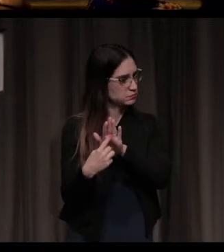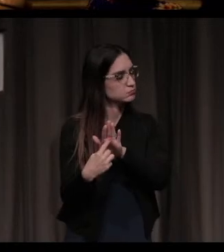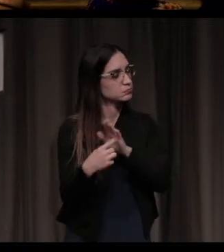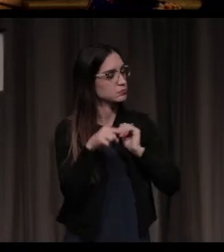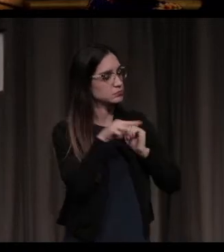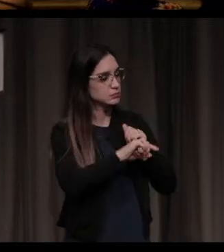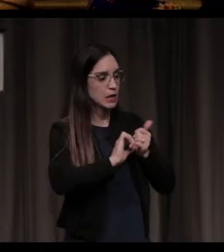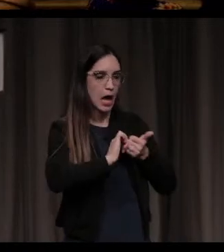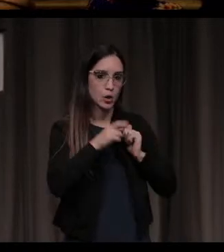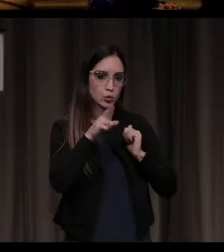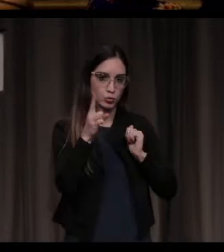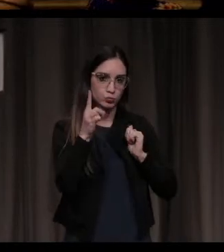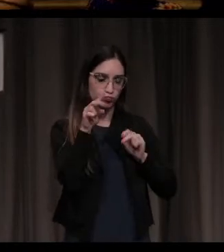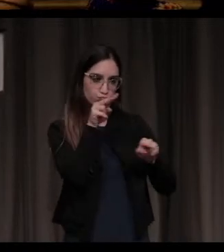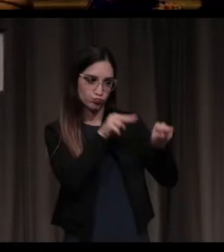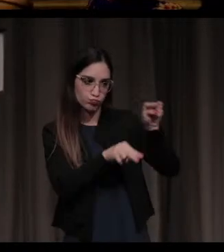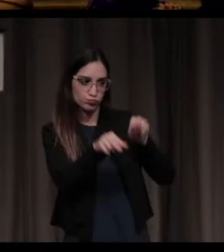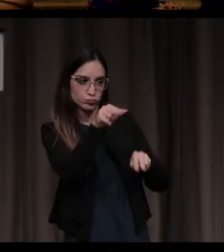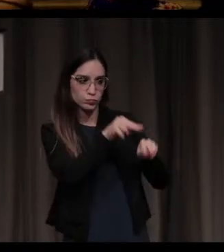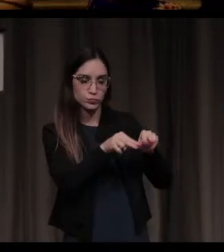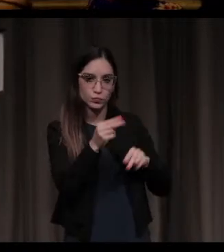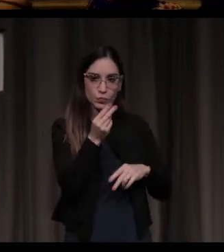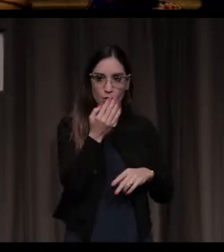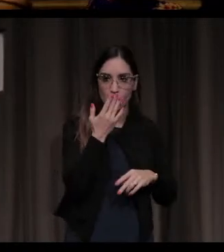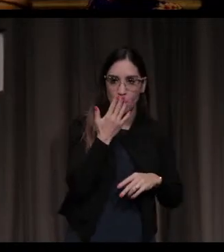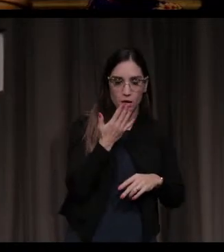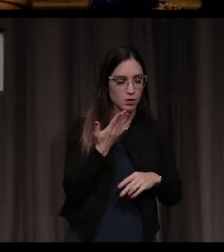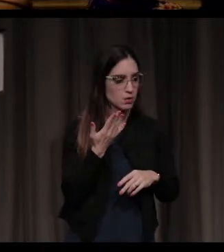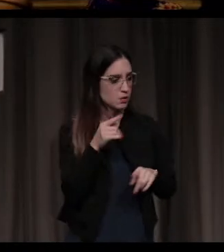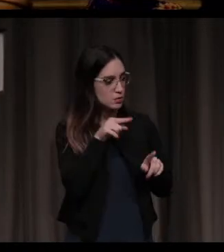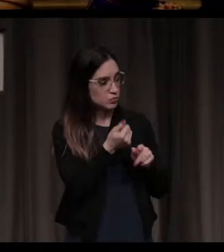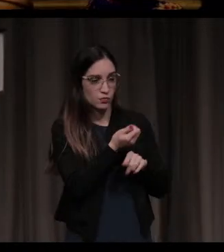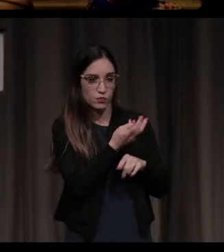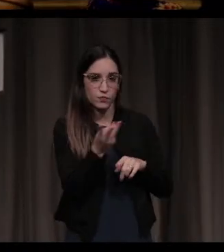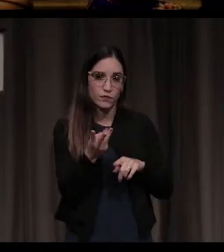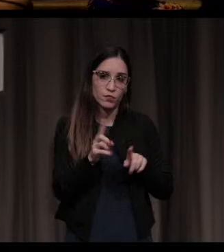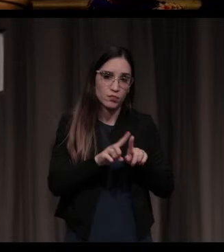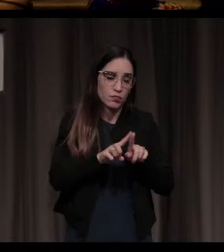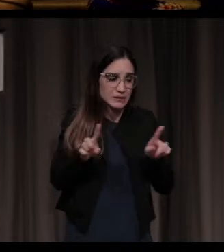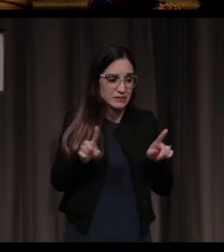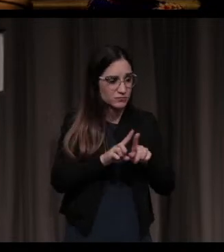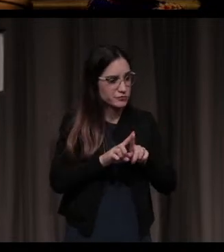you look at color? There were some